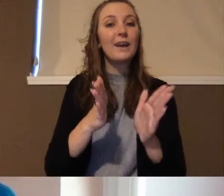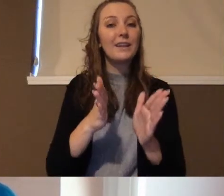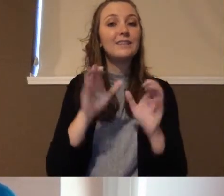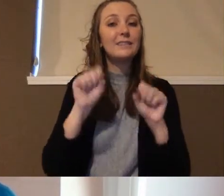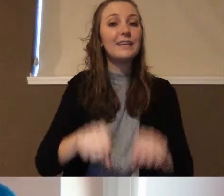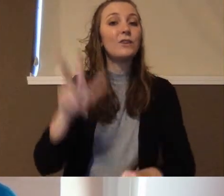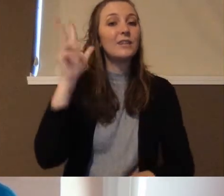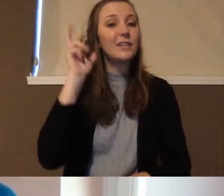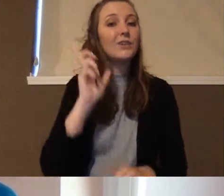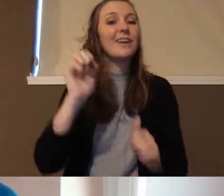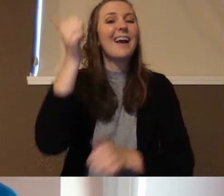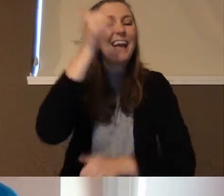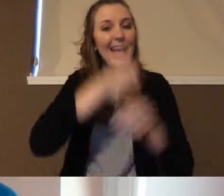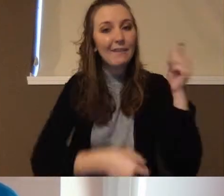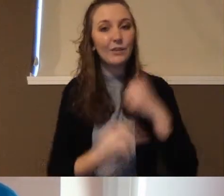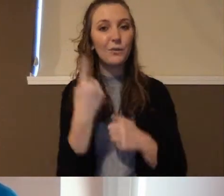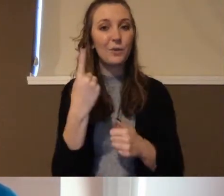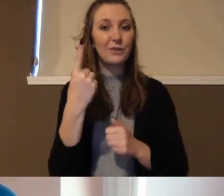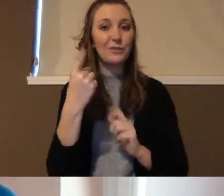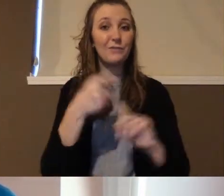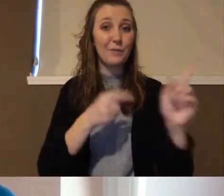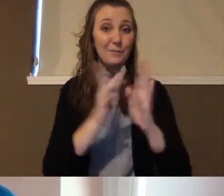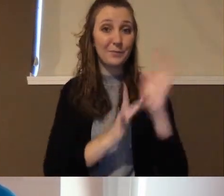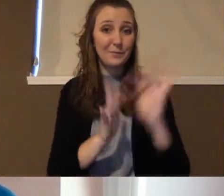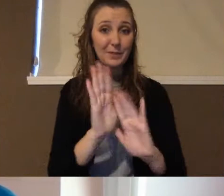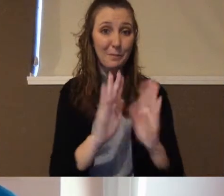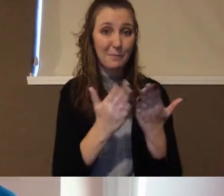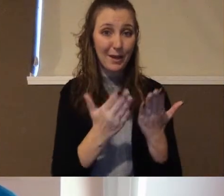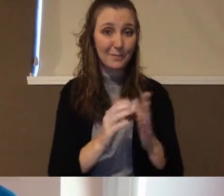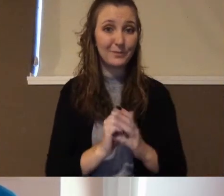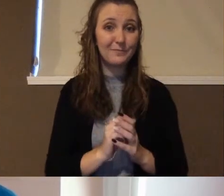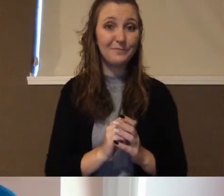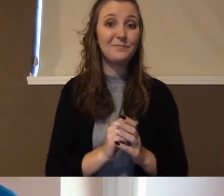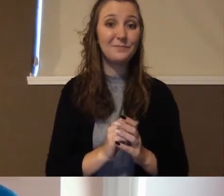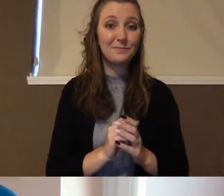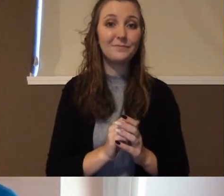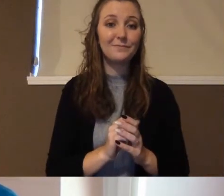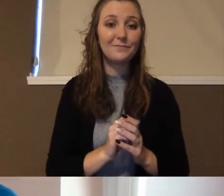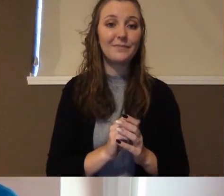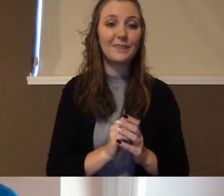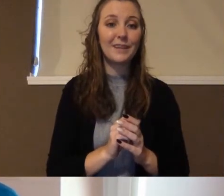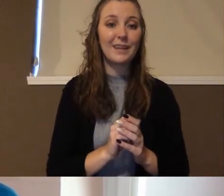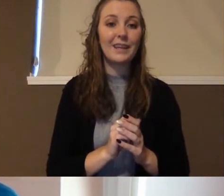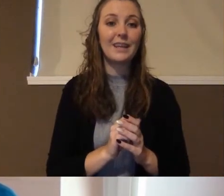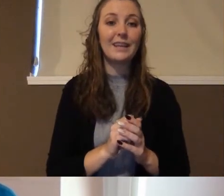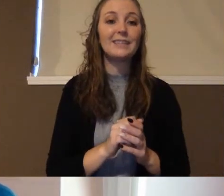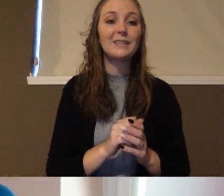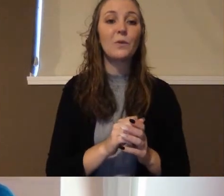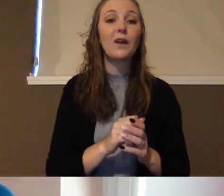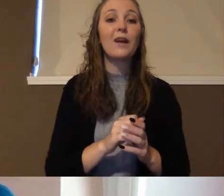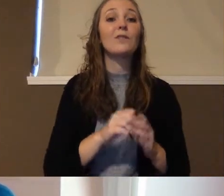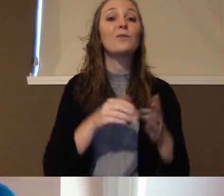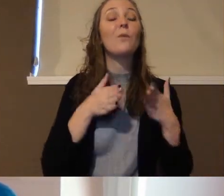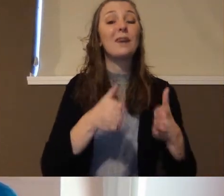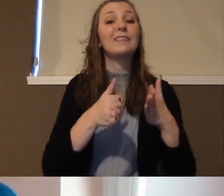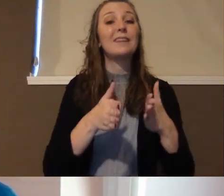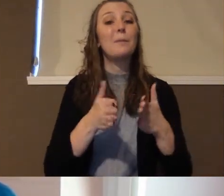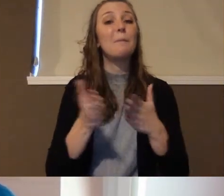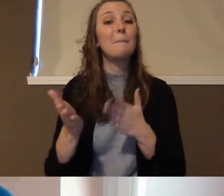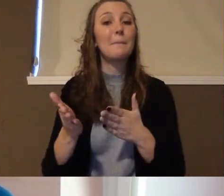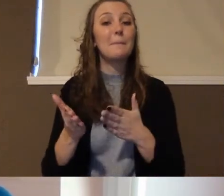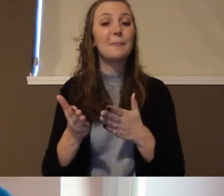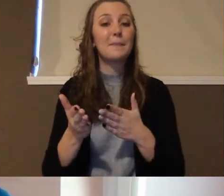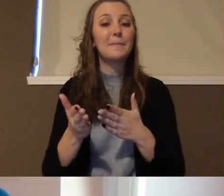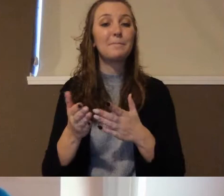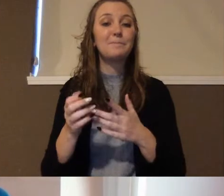in a way that brings people to a deeper compassion. It didn't matter if